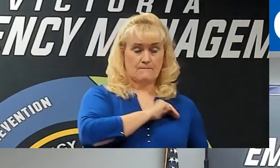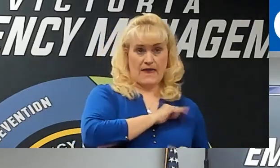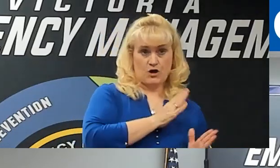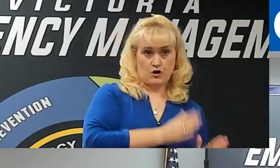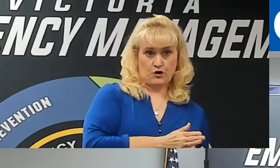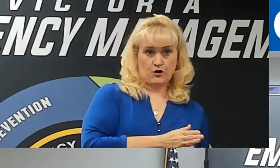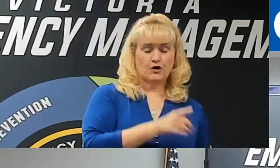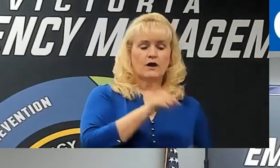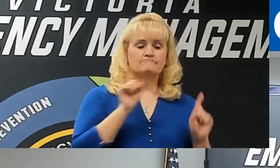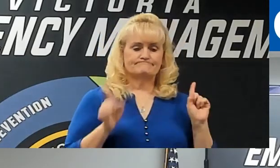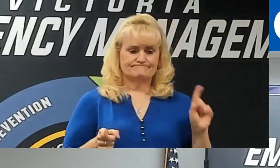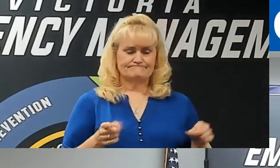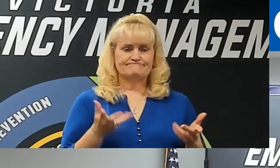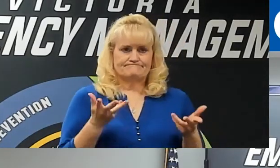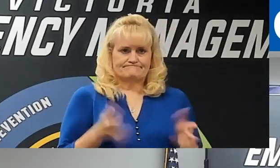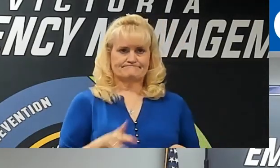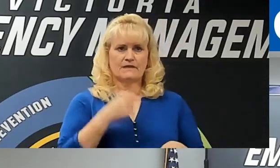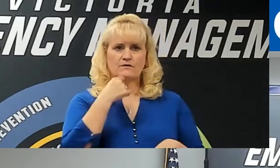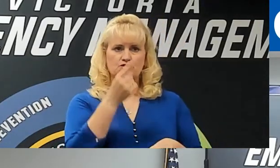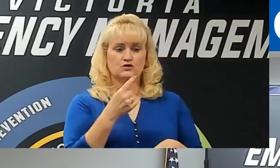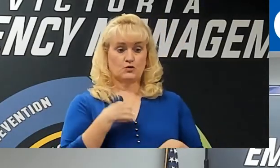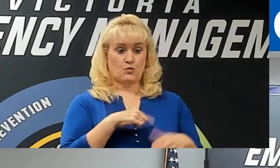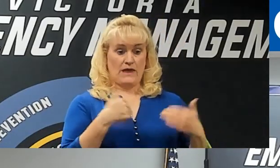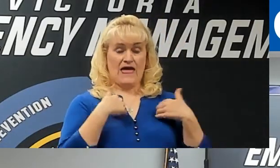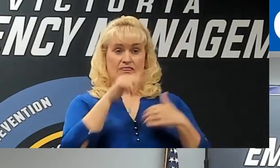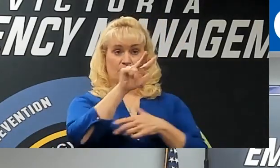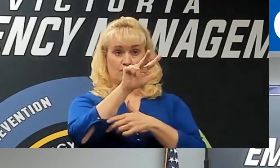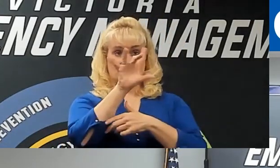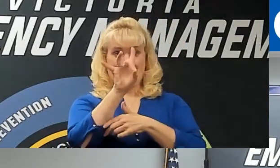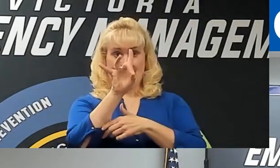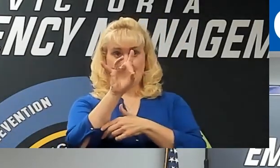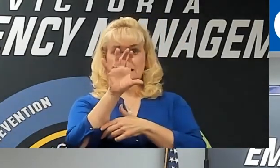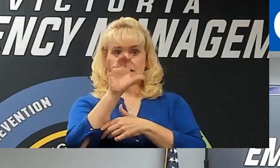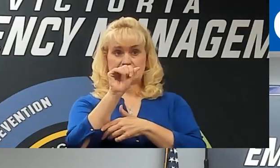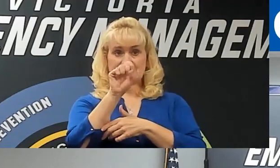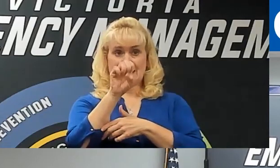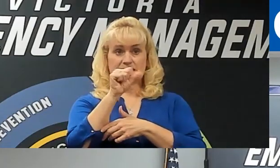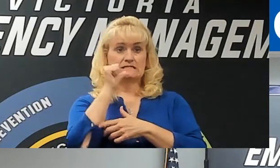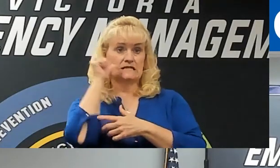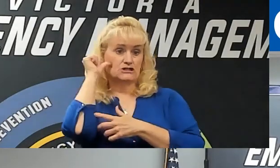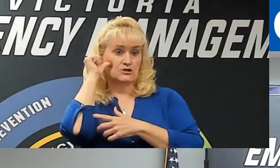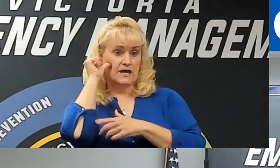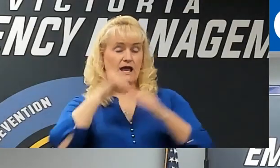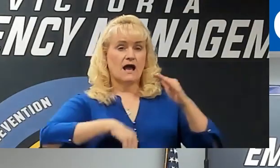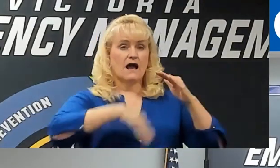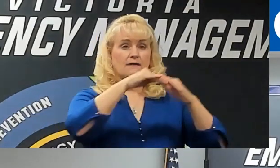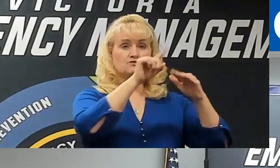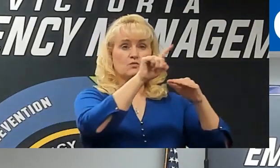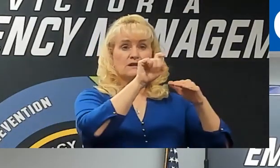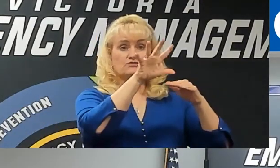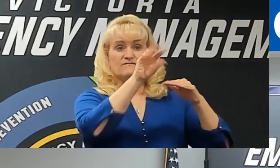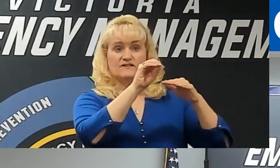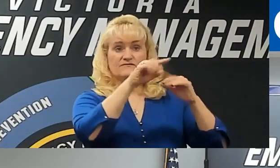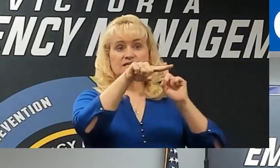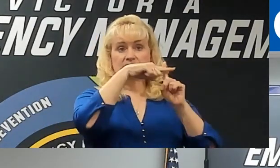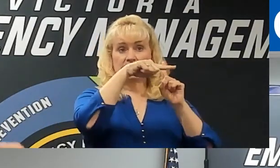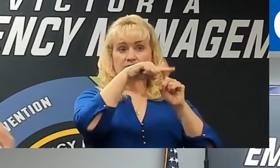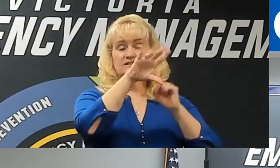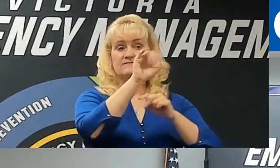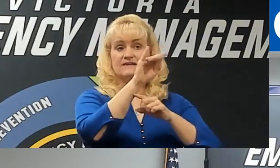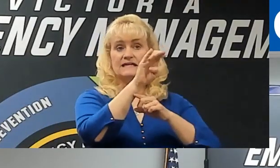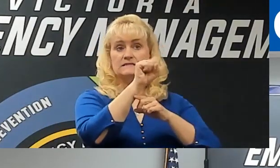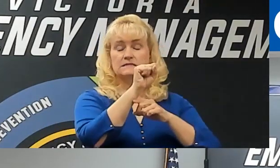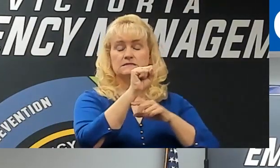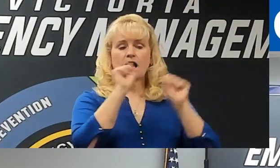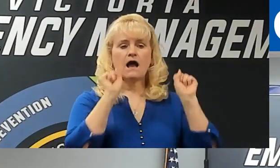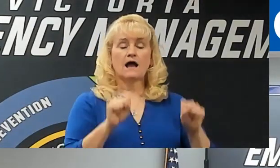too. We do have 38 cases yesterday. I'm sure y'all are familiar with that. Yesterday we were up to 150 active cases. I can tell you that